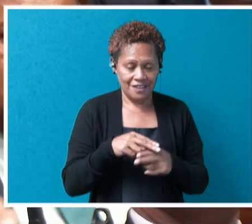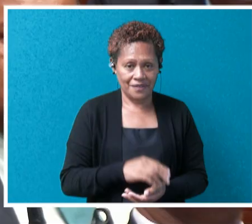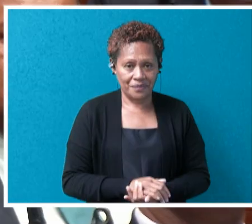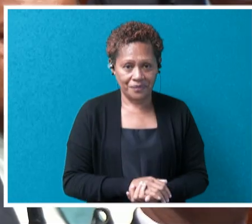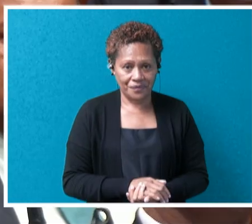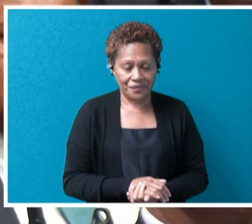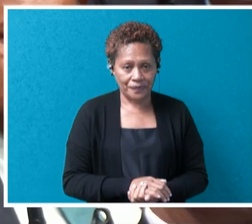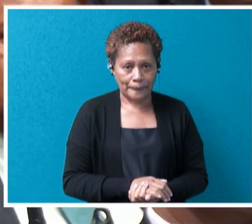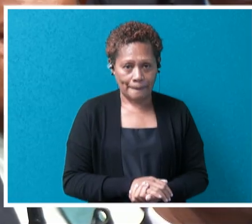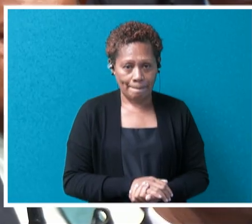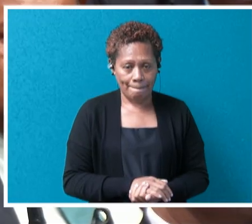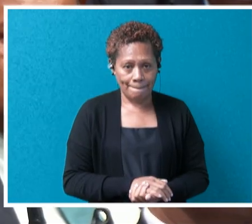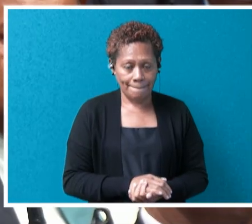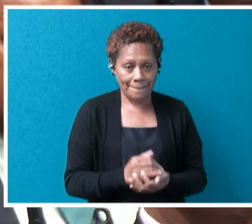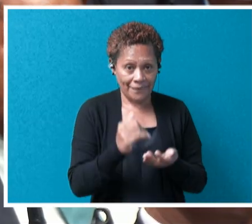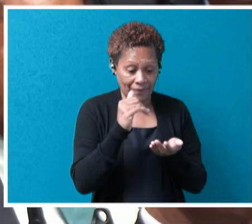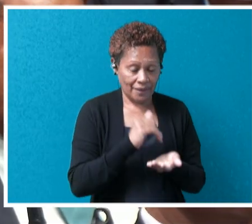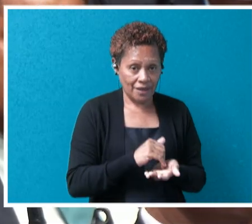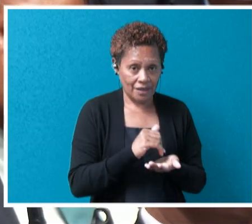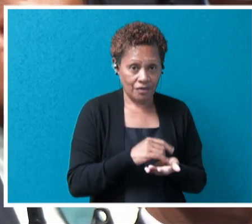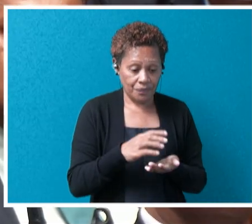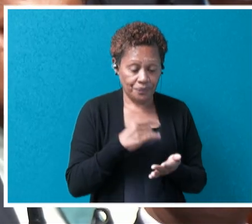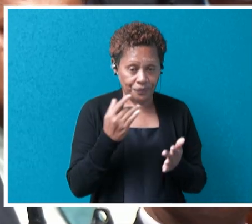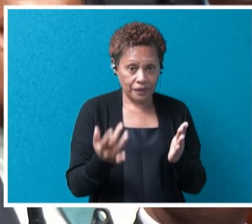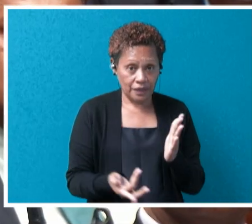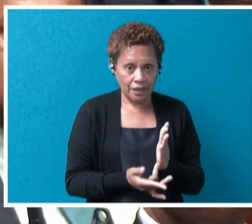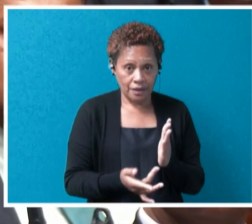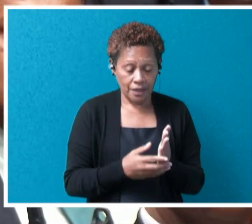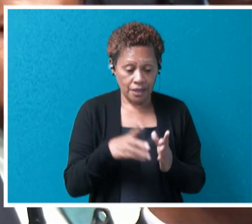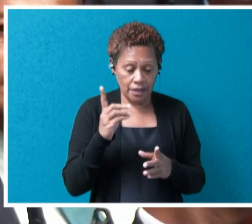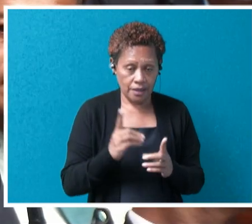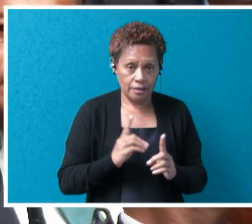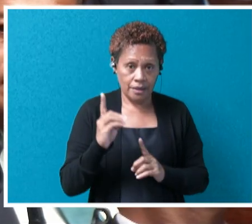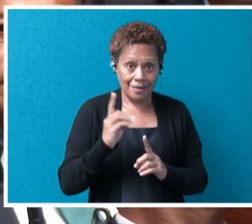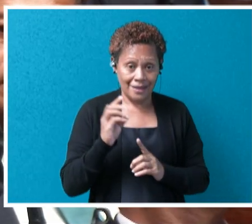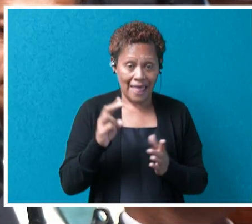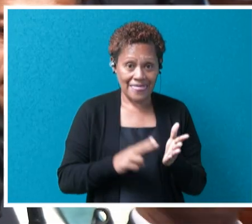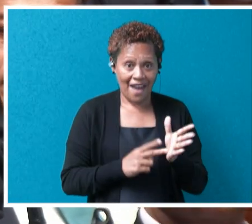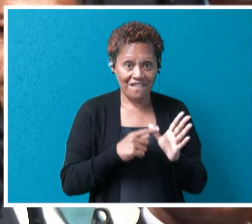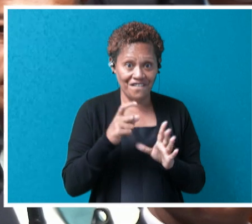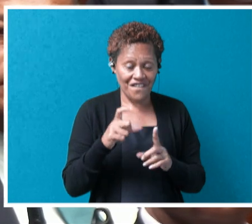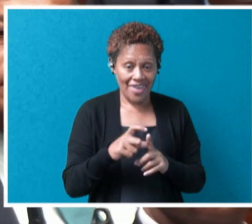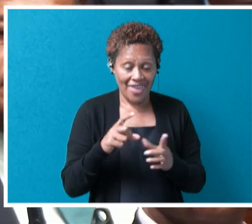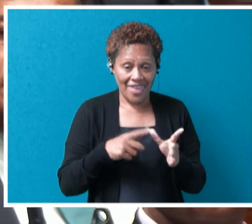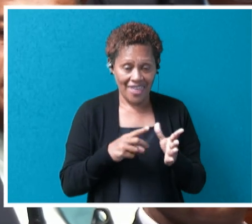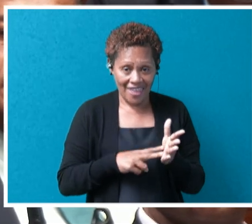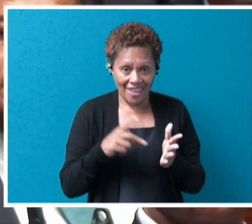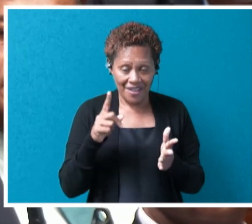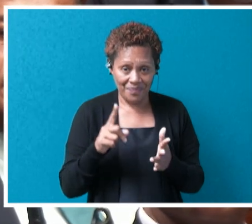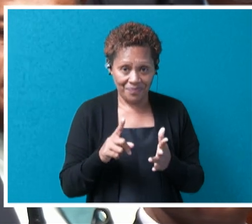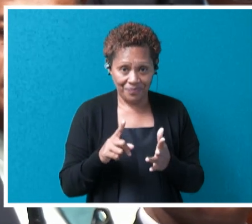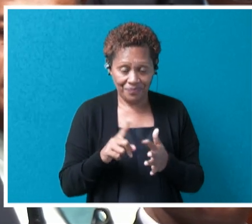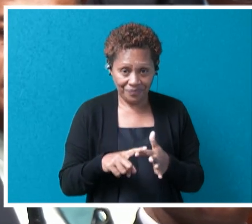Mr. Speaker, sir, the Center of Appropriate Technology and Development at Nandavi, which continues to equip